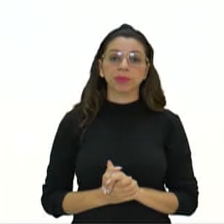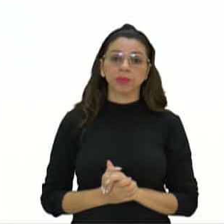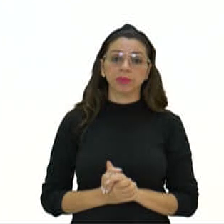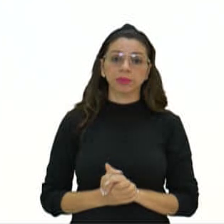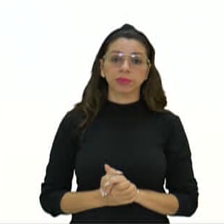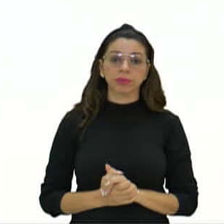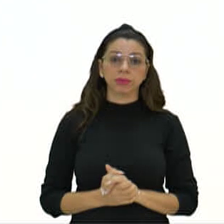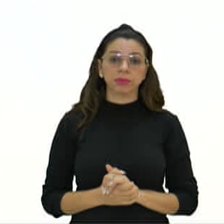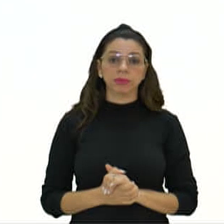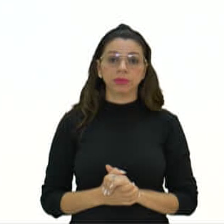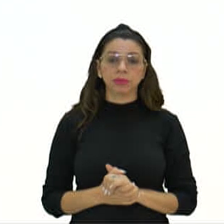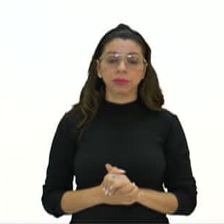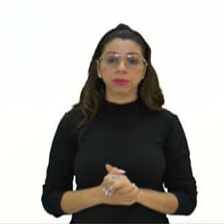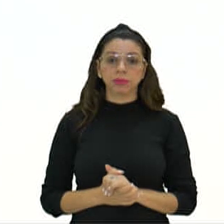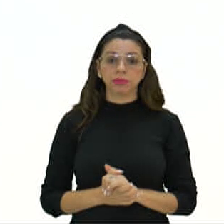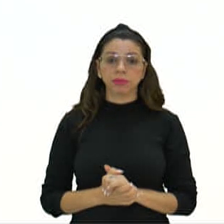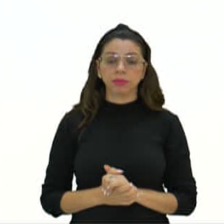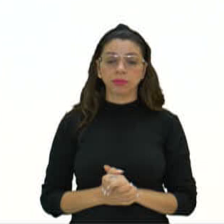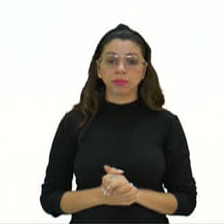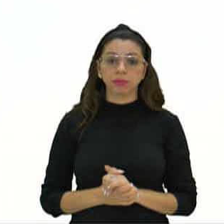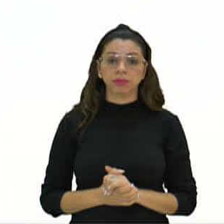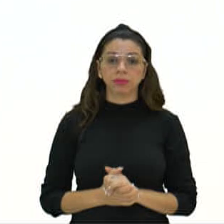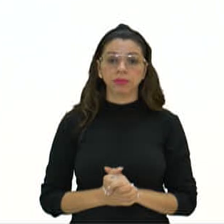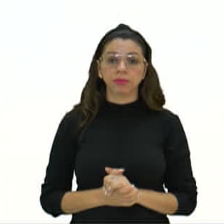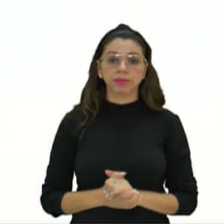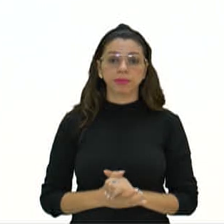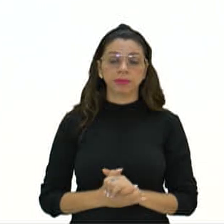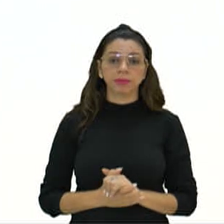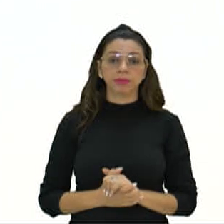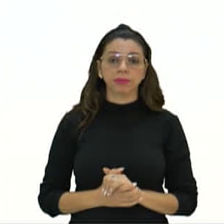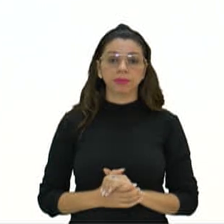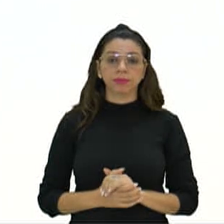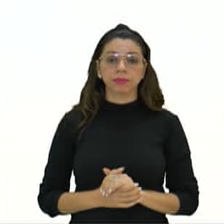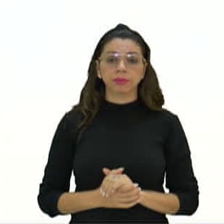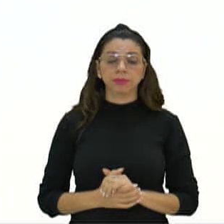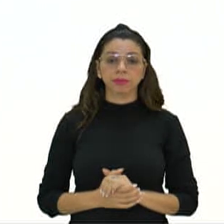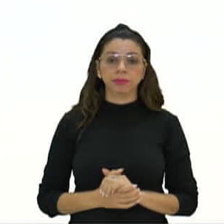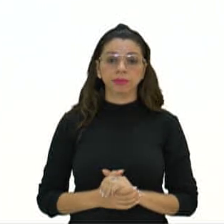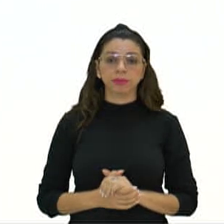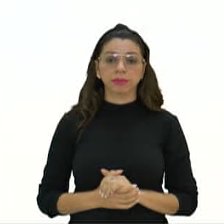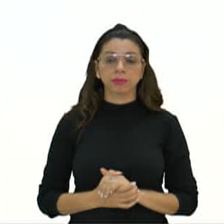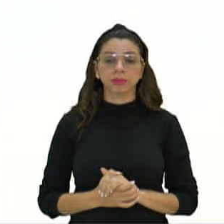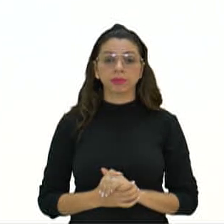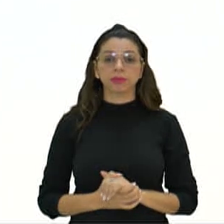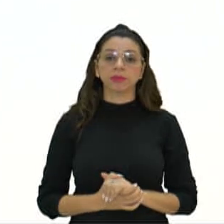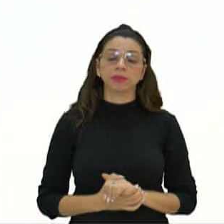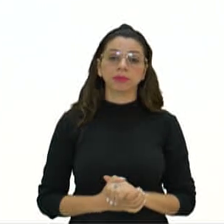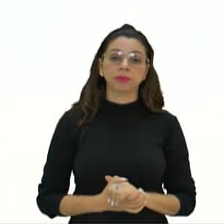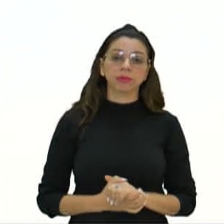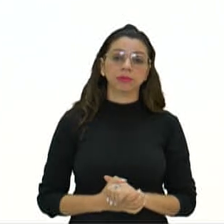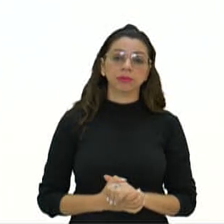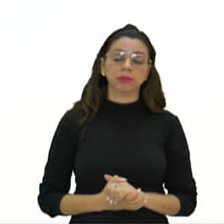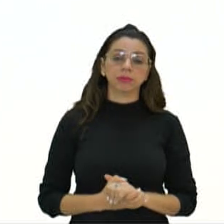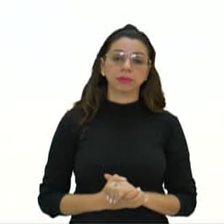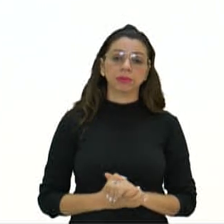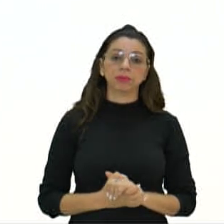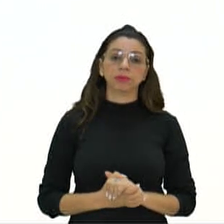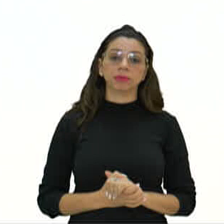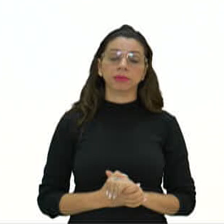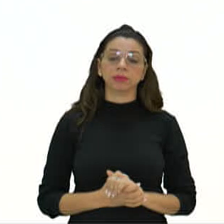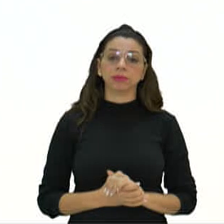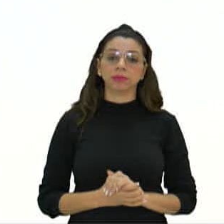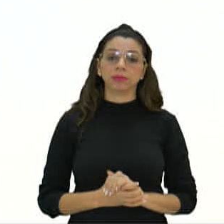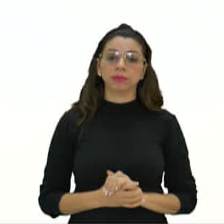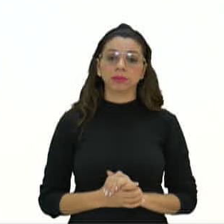With the abdication of Dom Pedro I, his son Dom Pedro II inherited the lands.